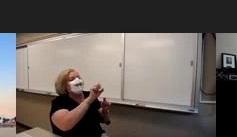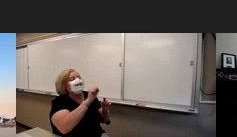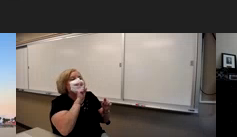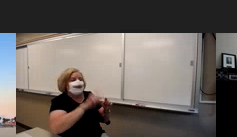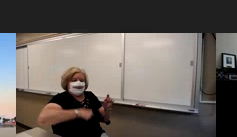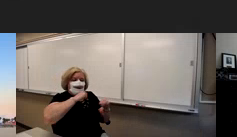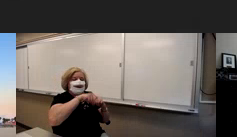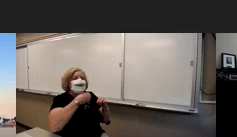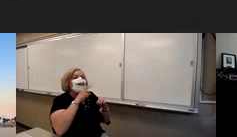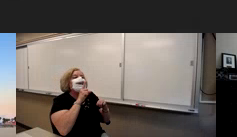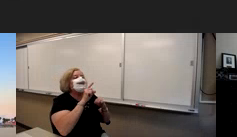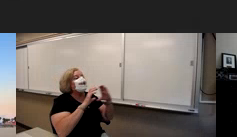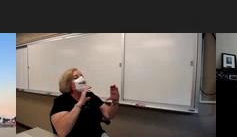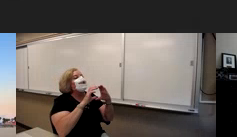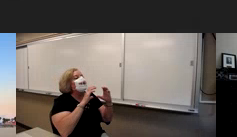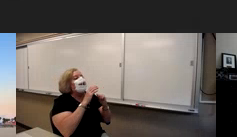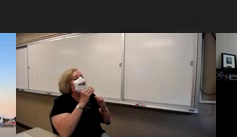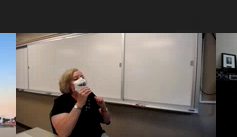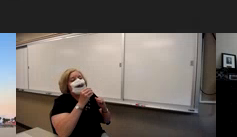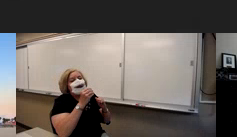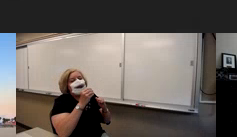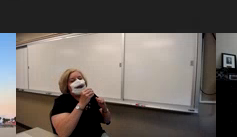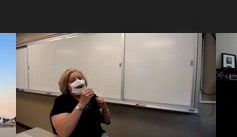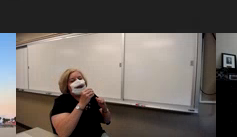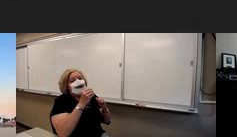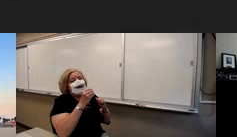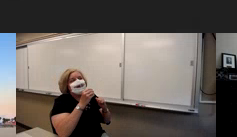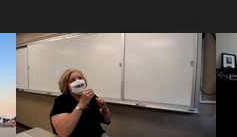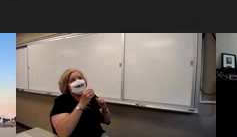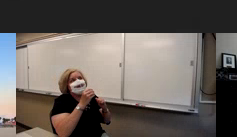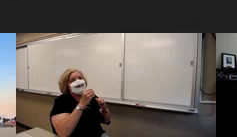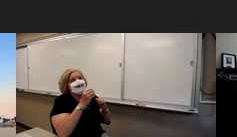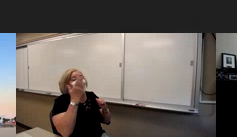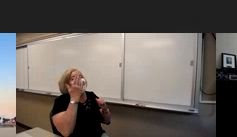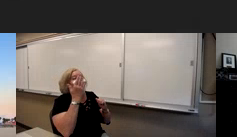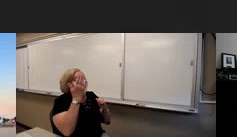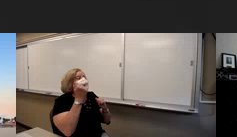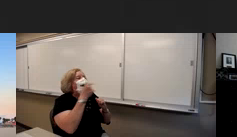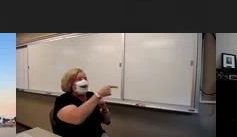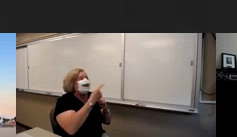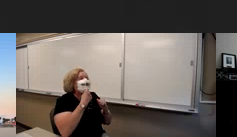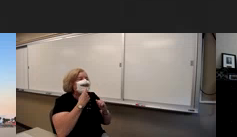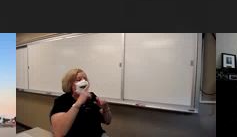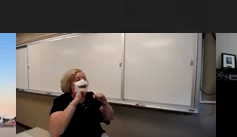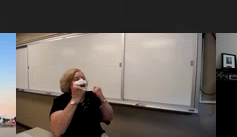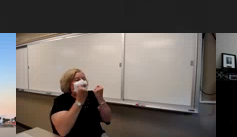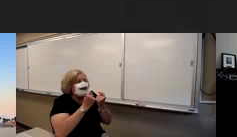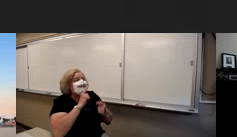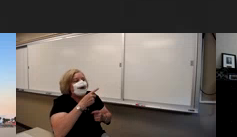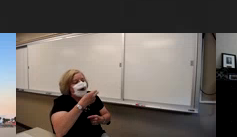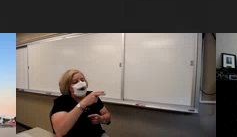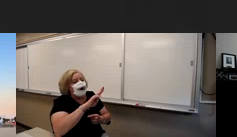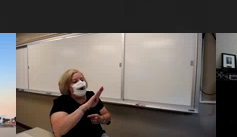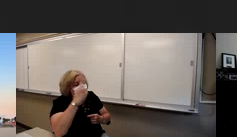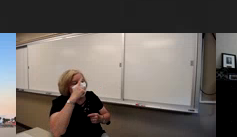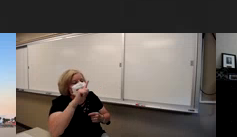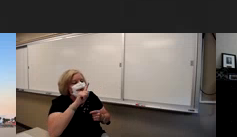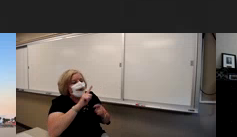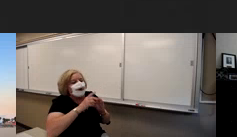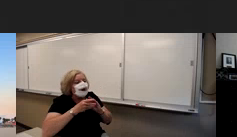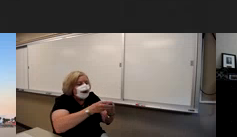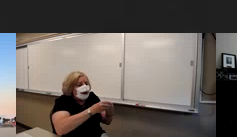is communicating, and why Teams is why they consider Teams the hub for collaboration and